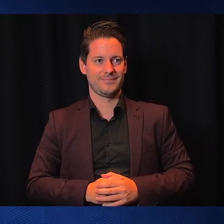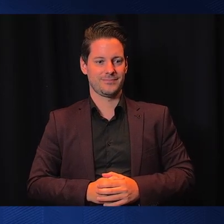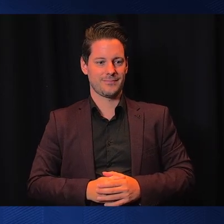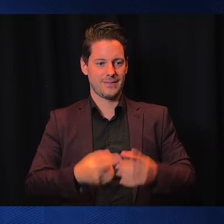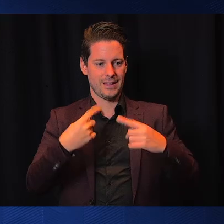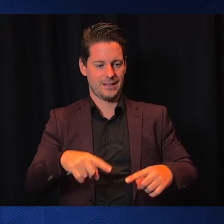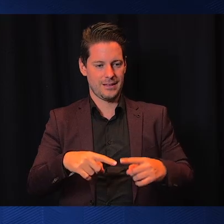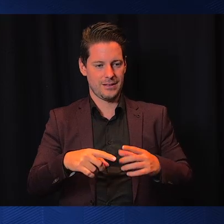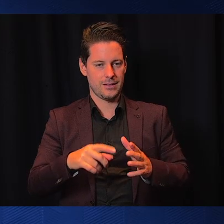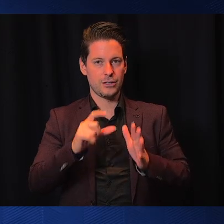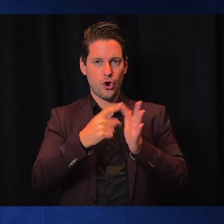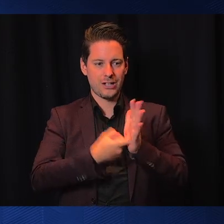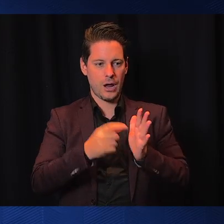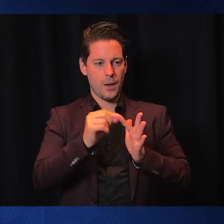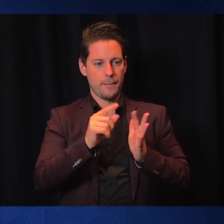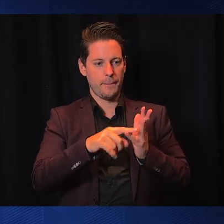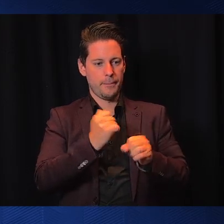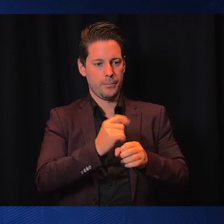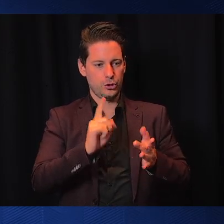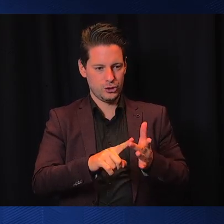And last but not least, Dr. Puji Pujiono.